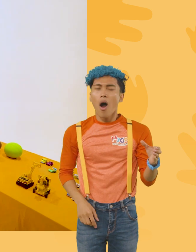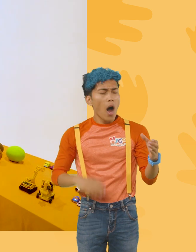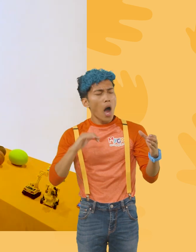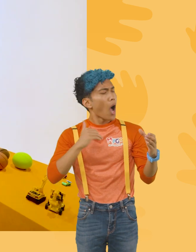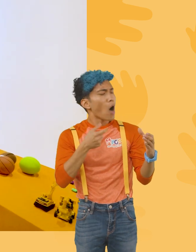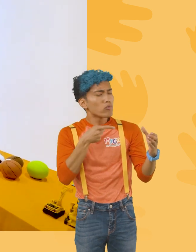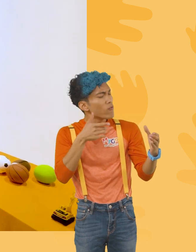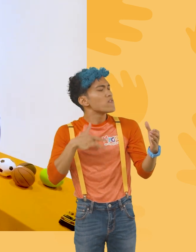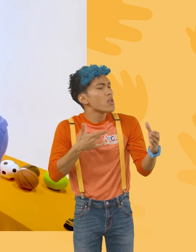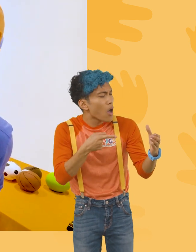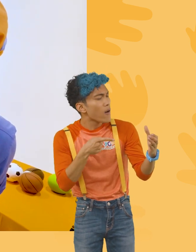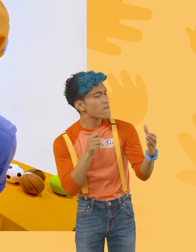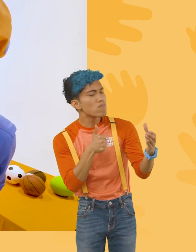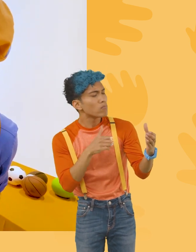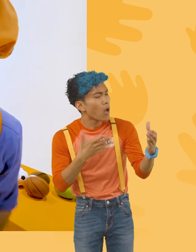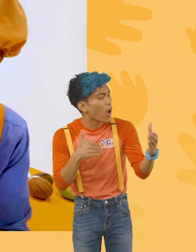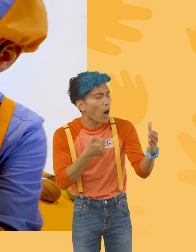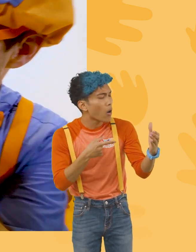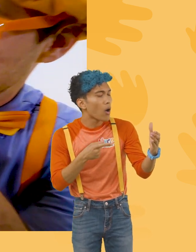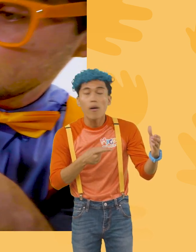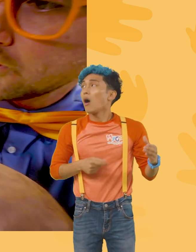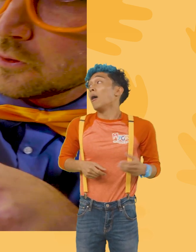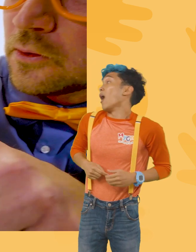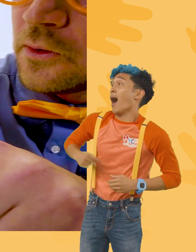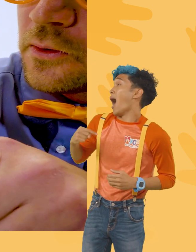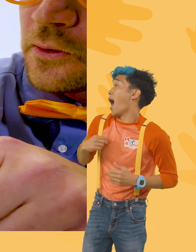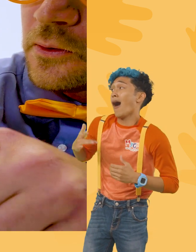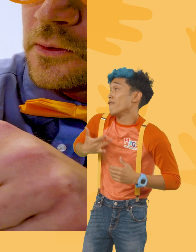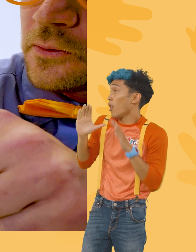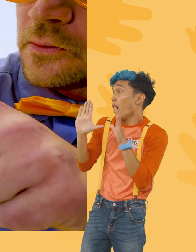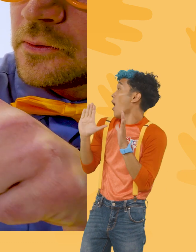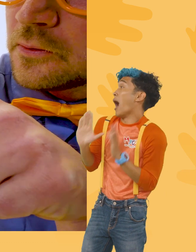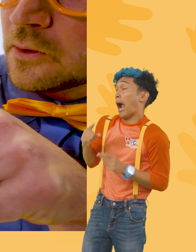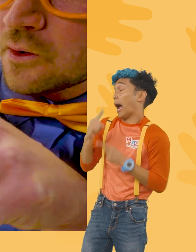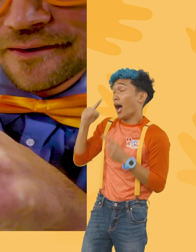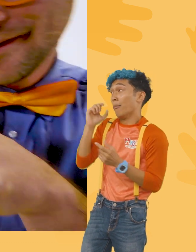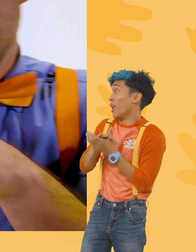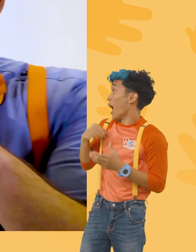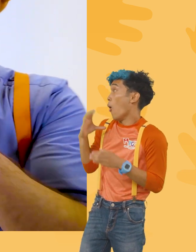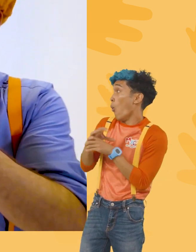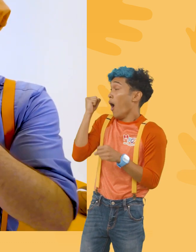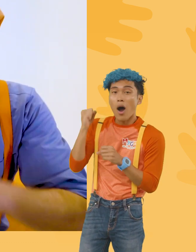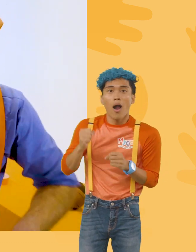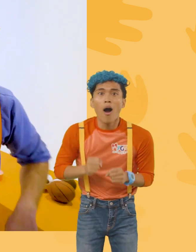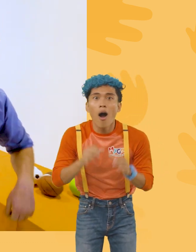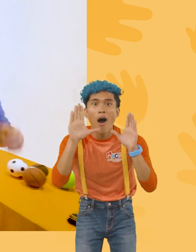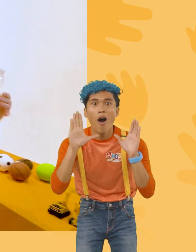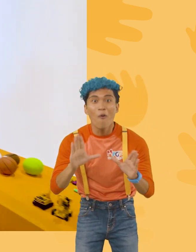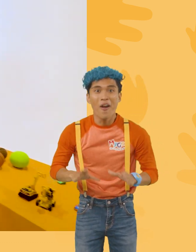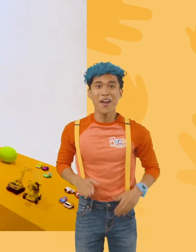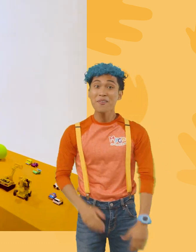do you feel after your race, half-full water bottle? Oh, Blippi, I feel amazing. I can't believe I've won. Great.